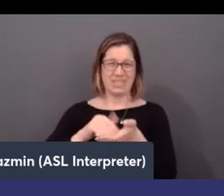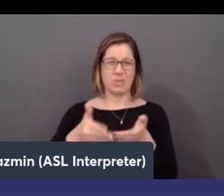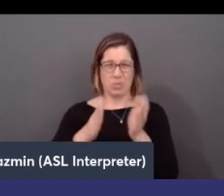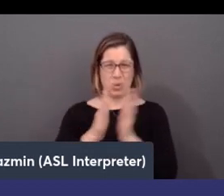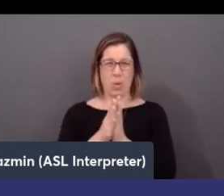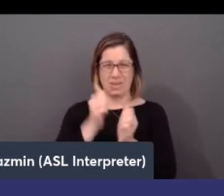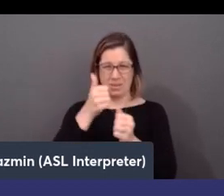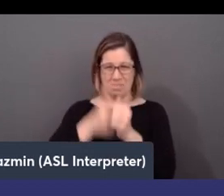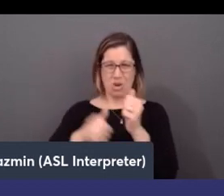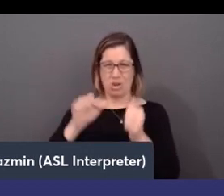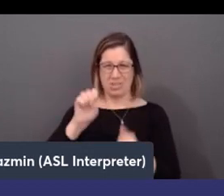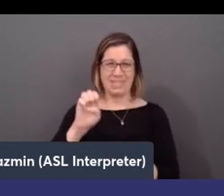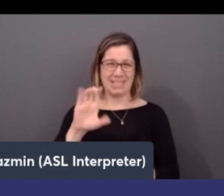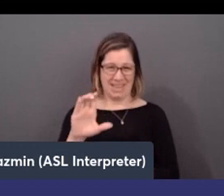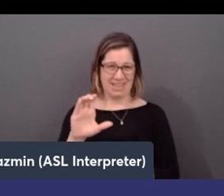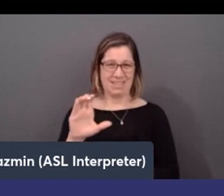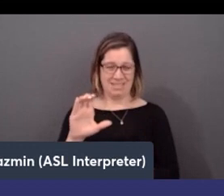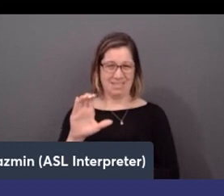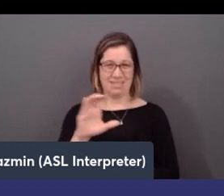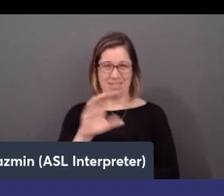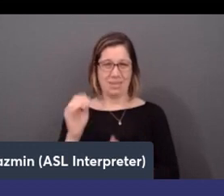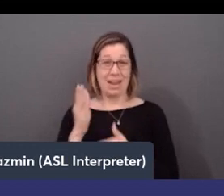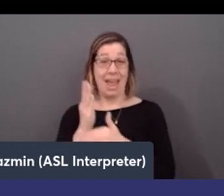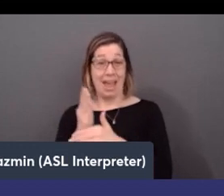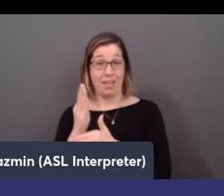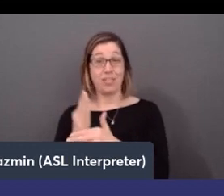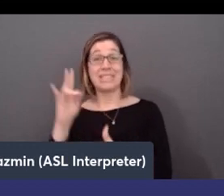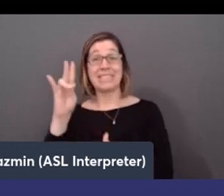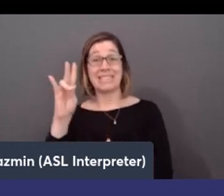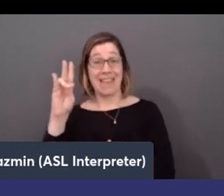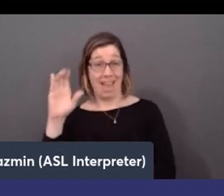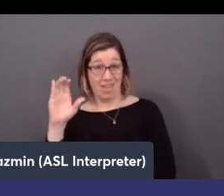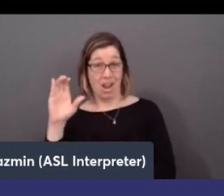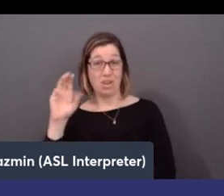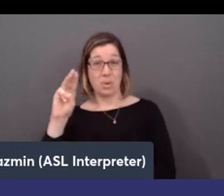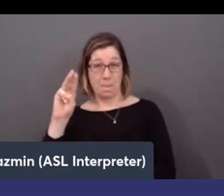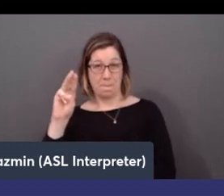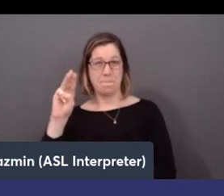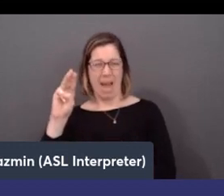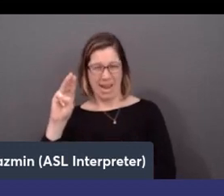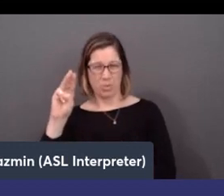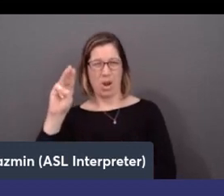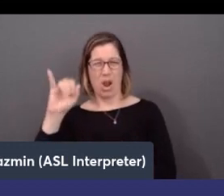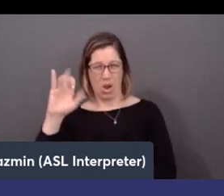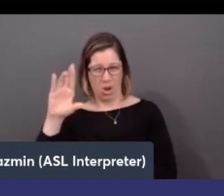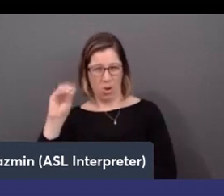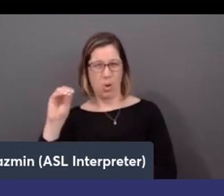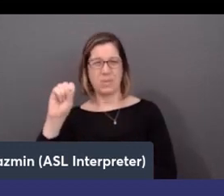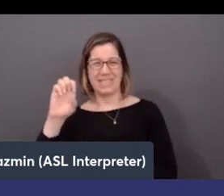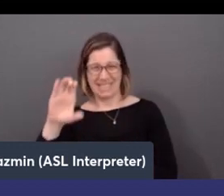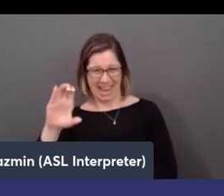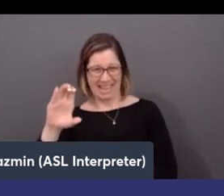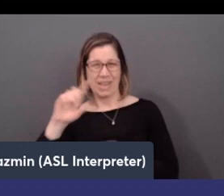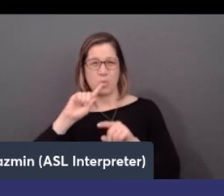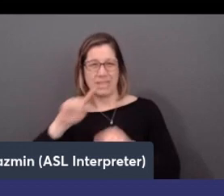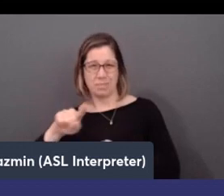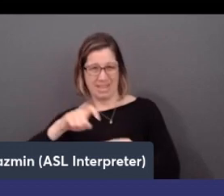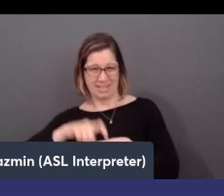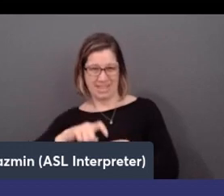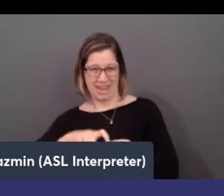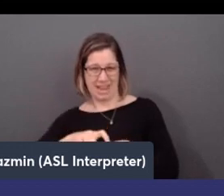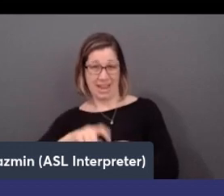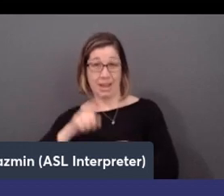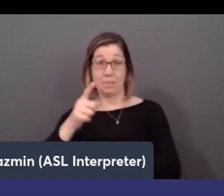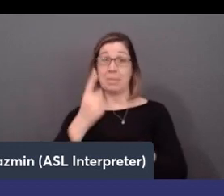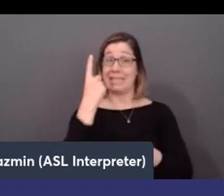average um, 700 microsecond response times. So bear in mind, this is a single node and these are 10 nodes,